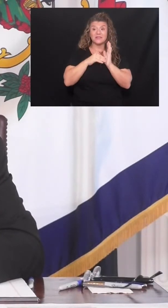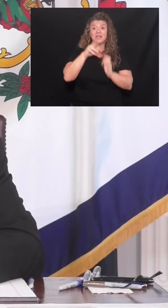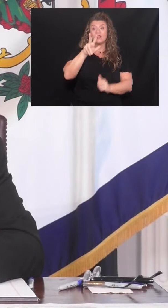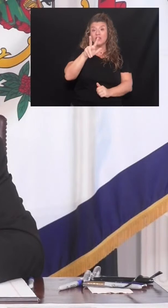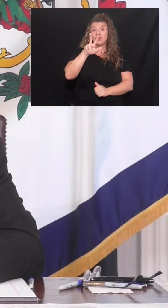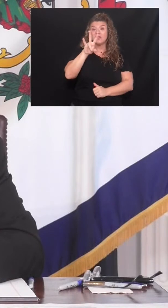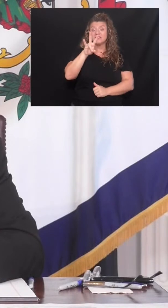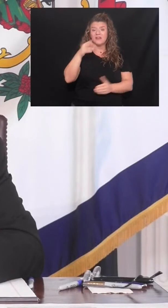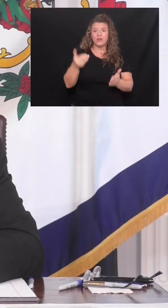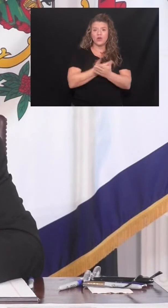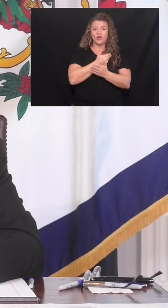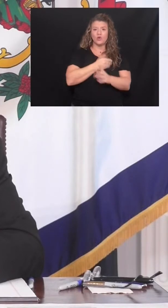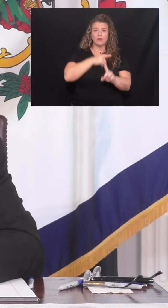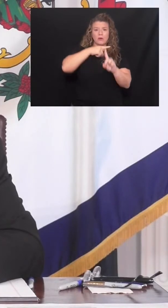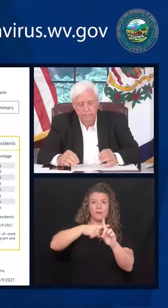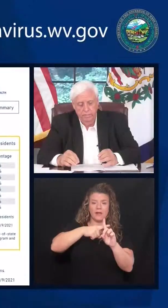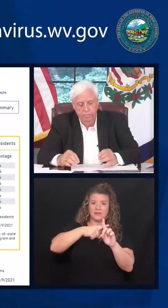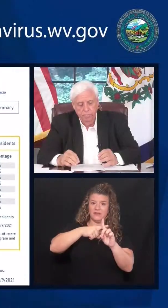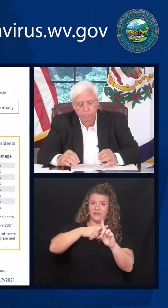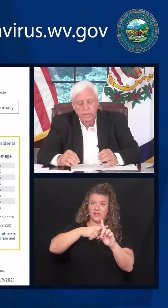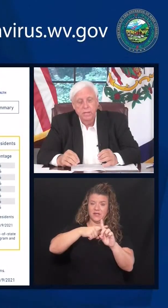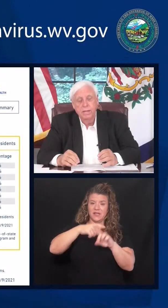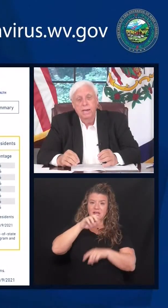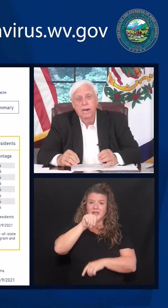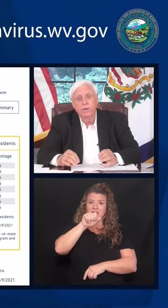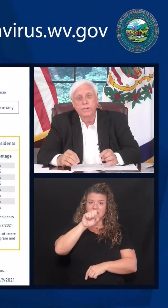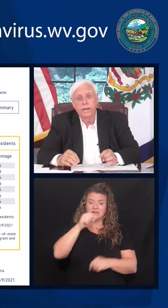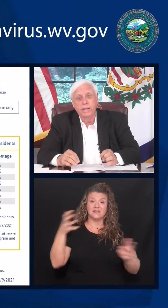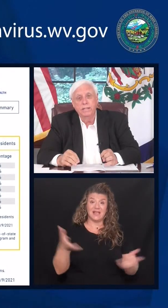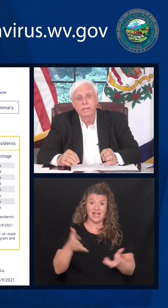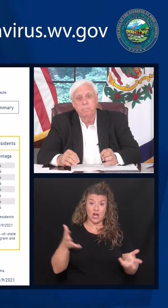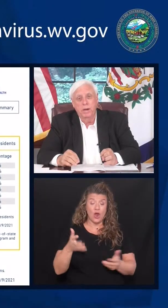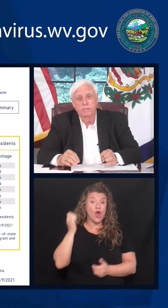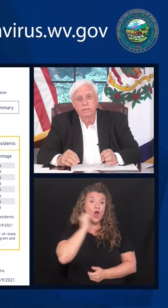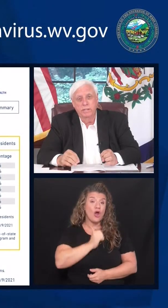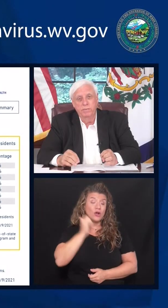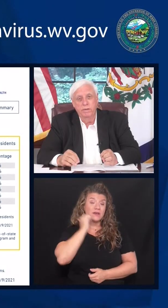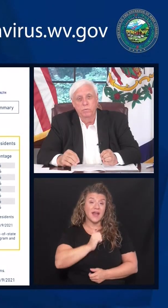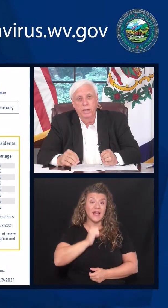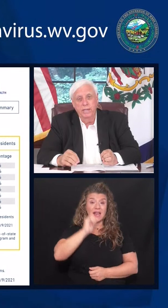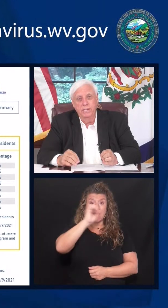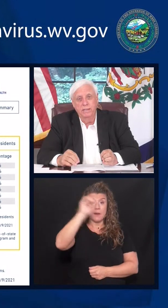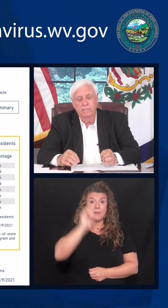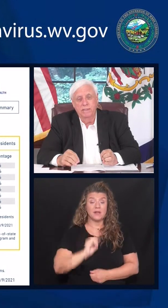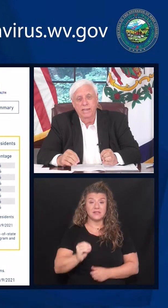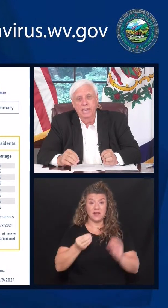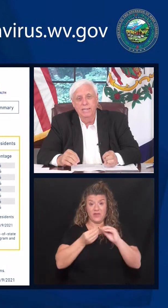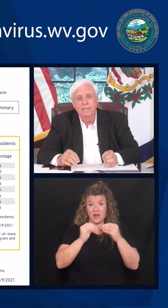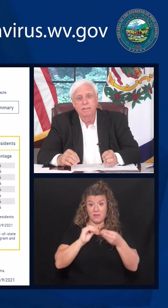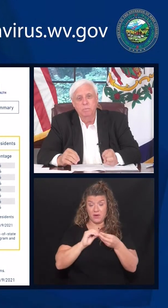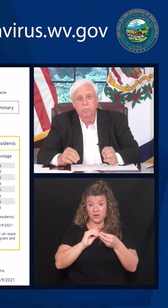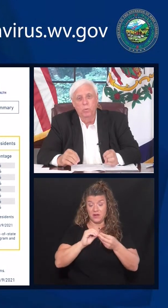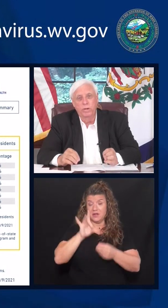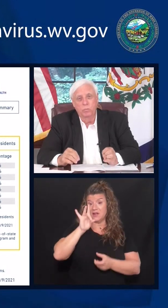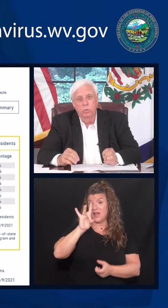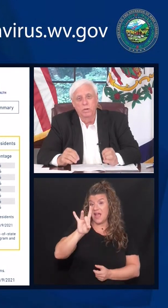1,037 new positive cases in West Virginia. Our daily positivity rate is at